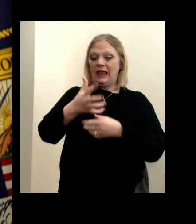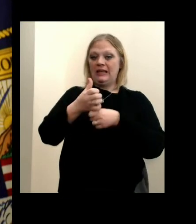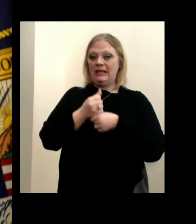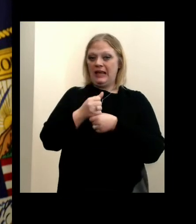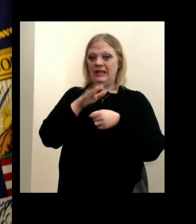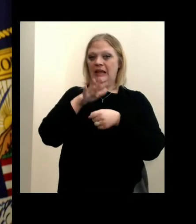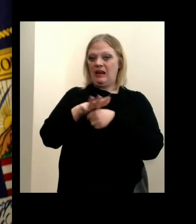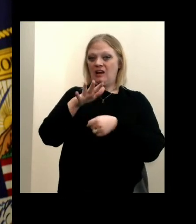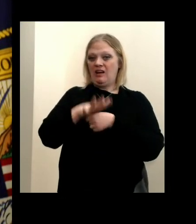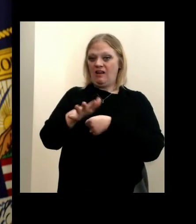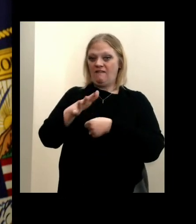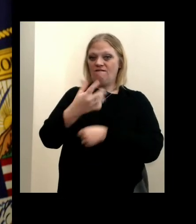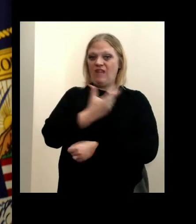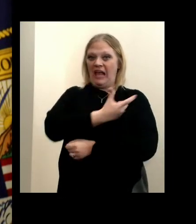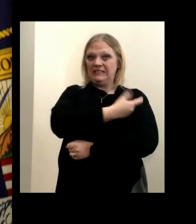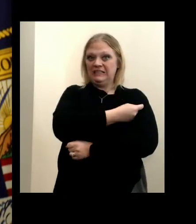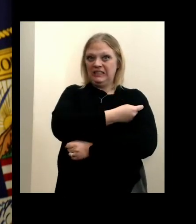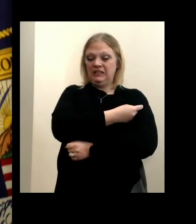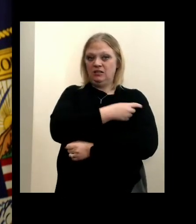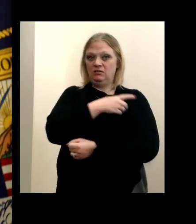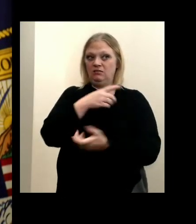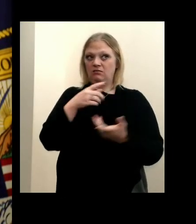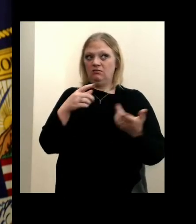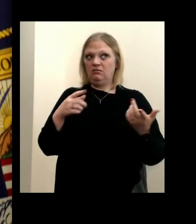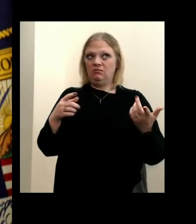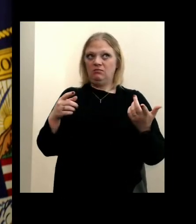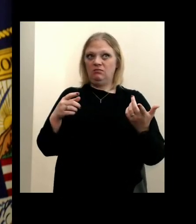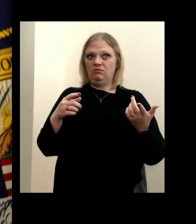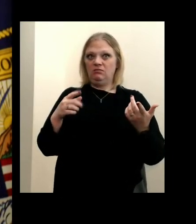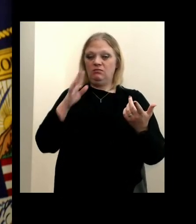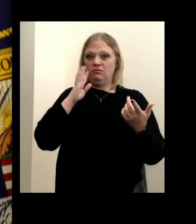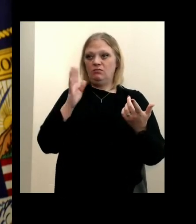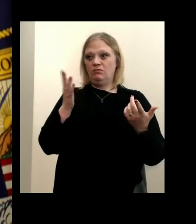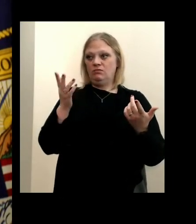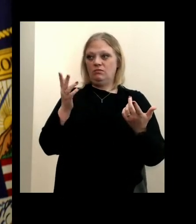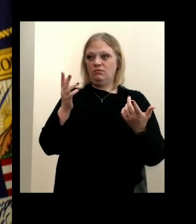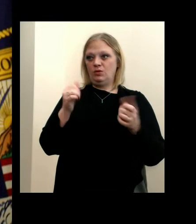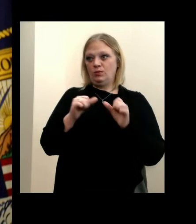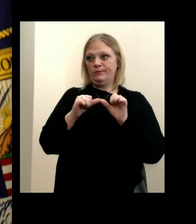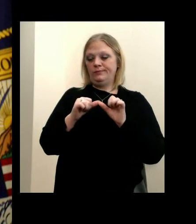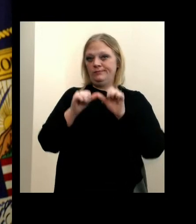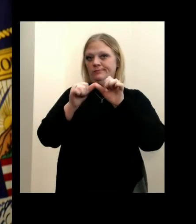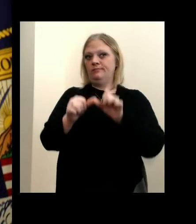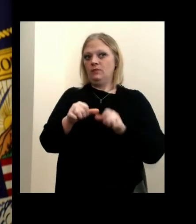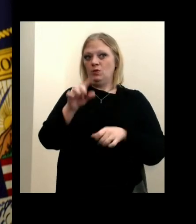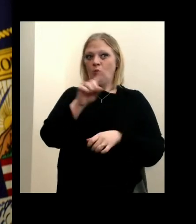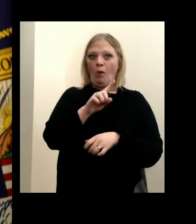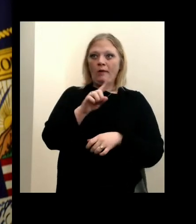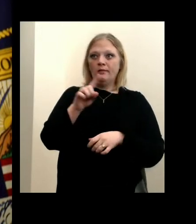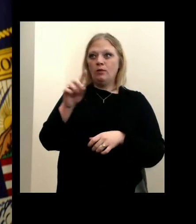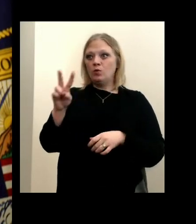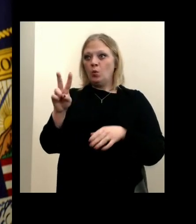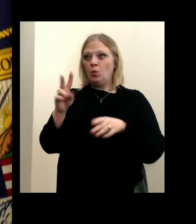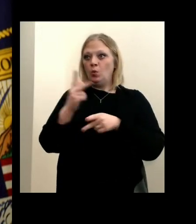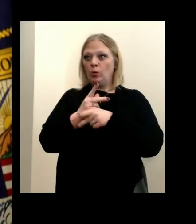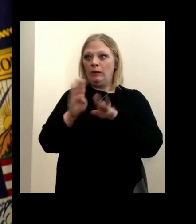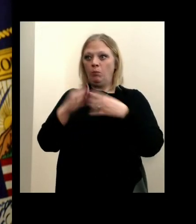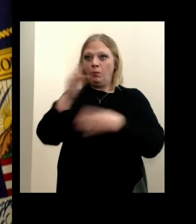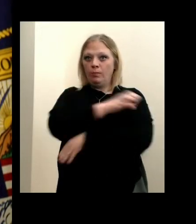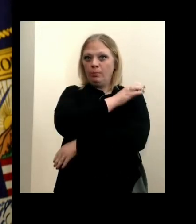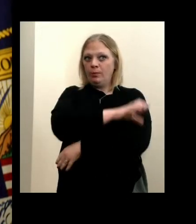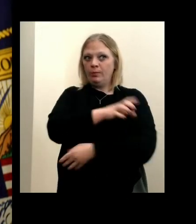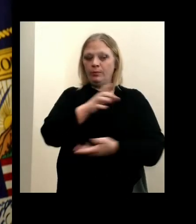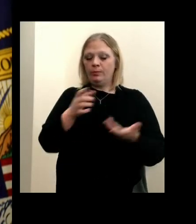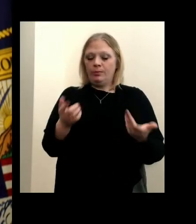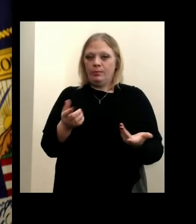enough vaccine to even sustain itself for, one or two clinics beyond that.